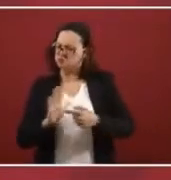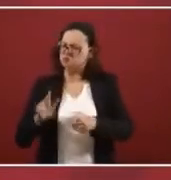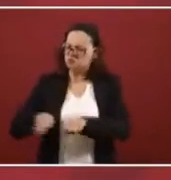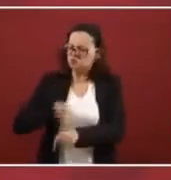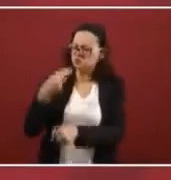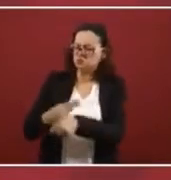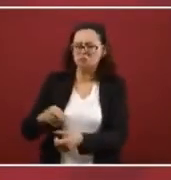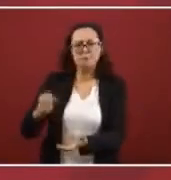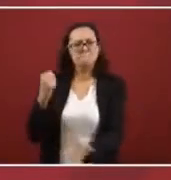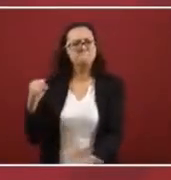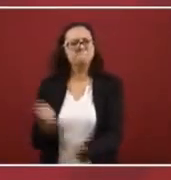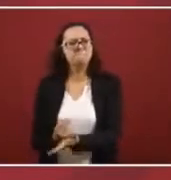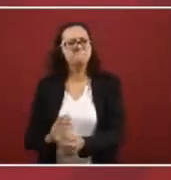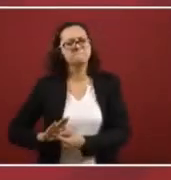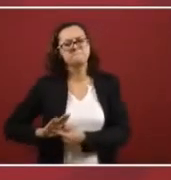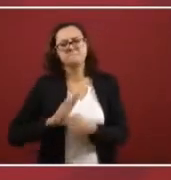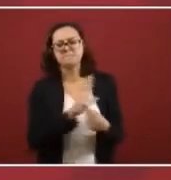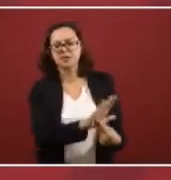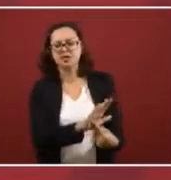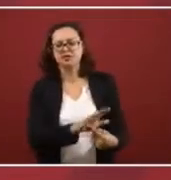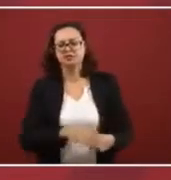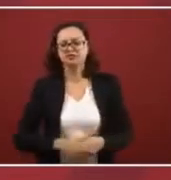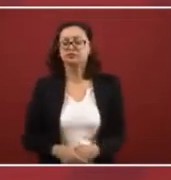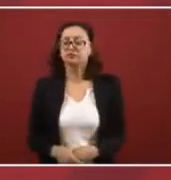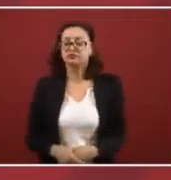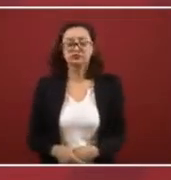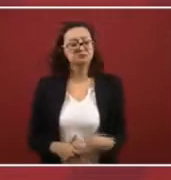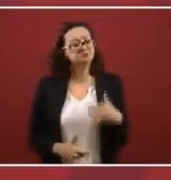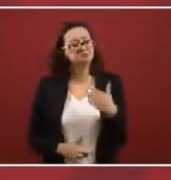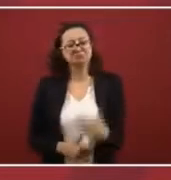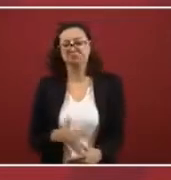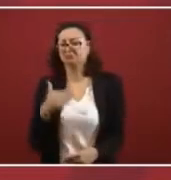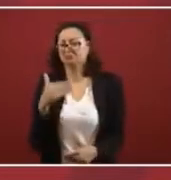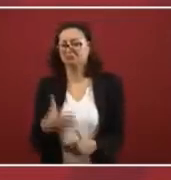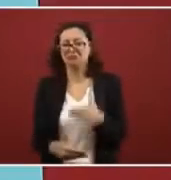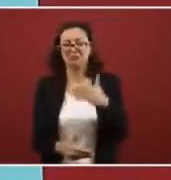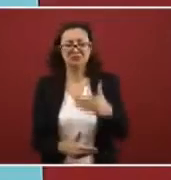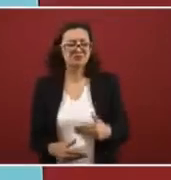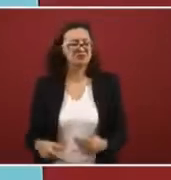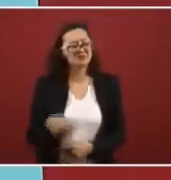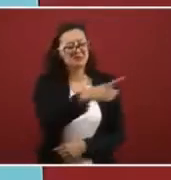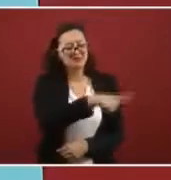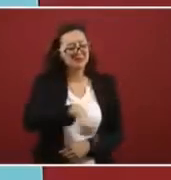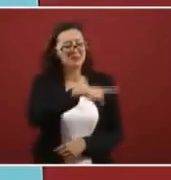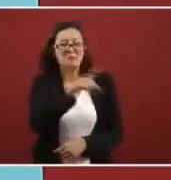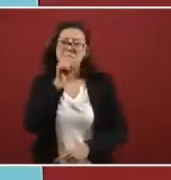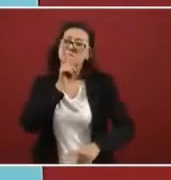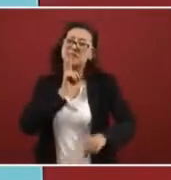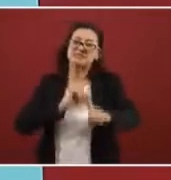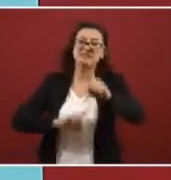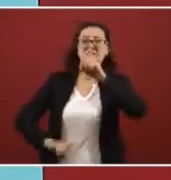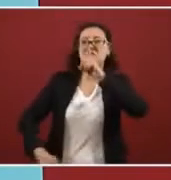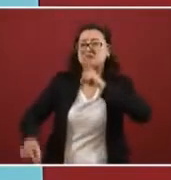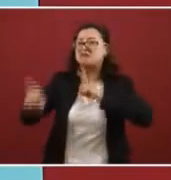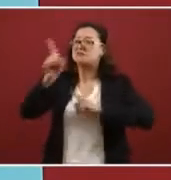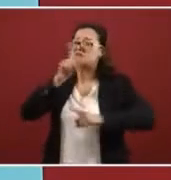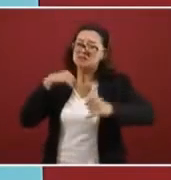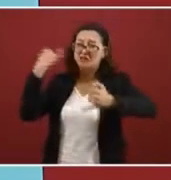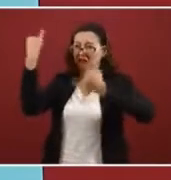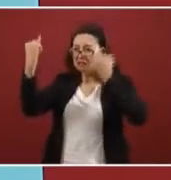Y así vamos and a so estar in that way, al paso we will continue to move a forward las campañas to all the campaigns